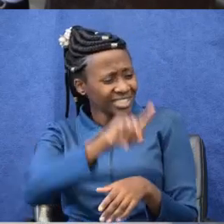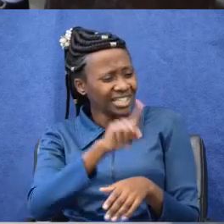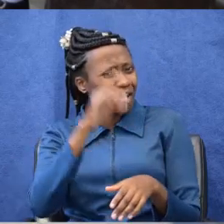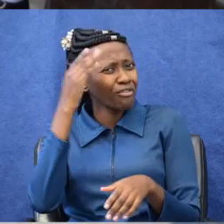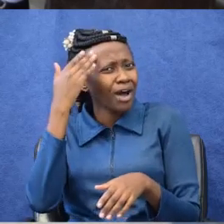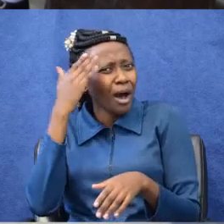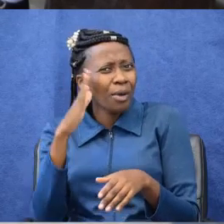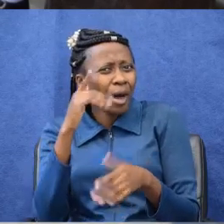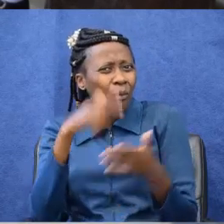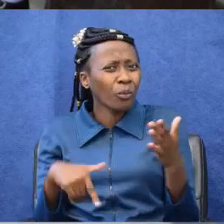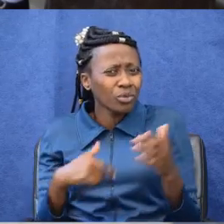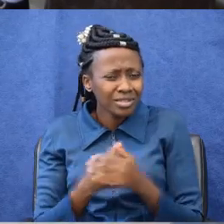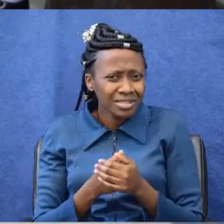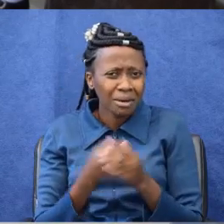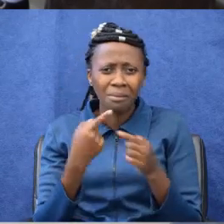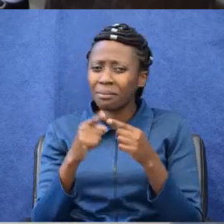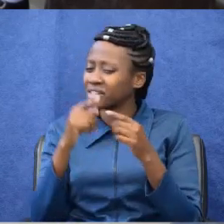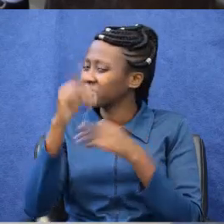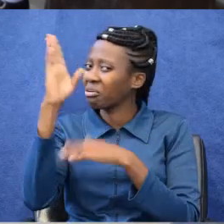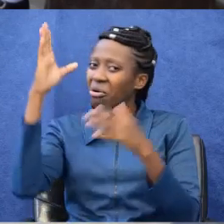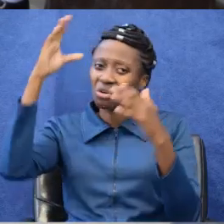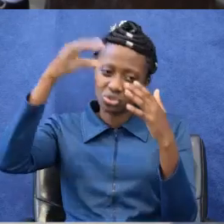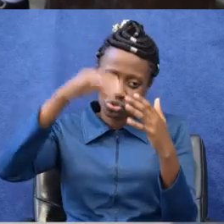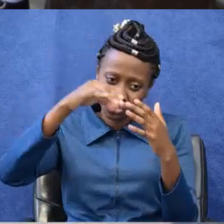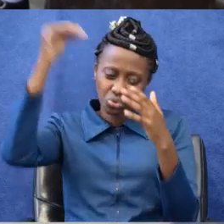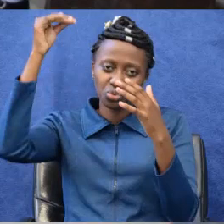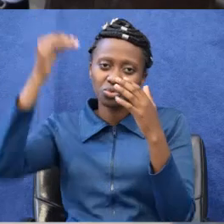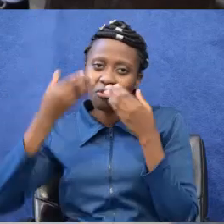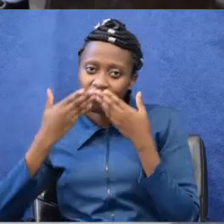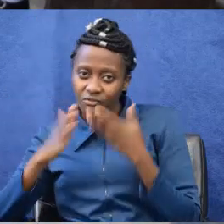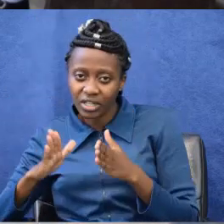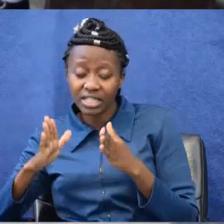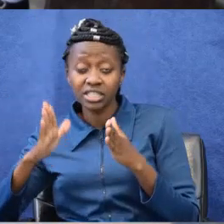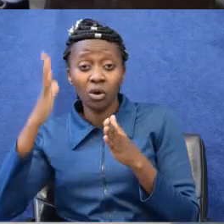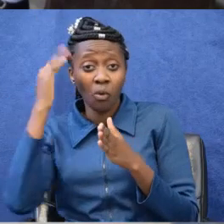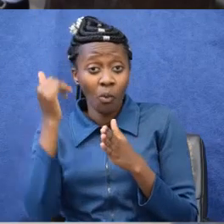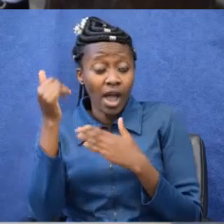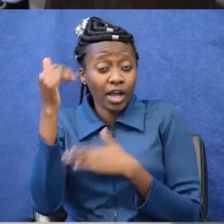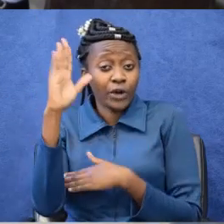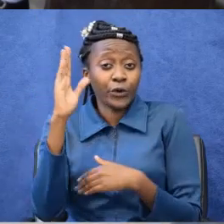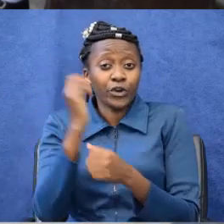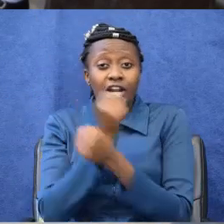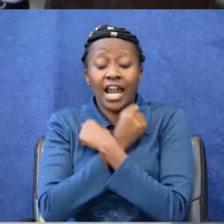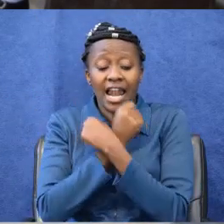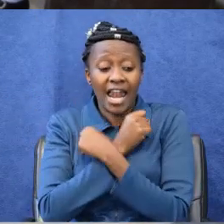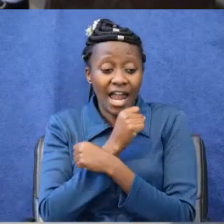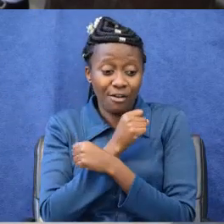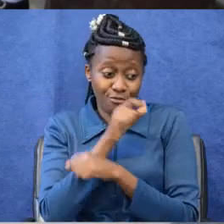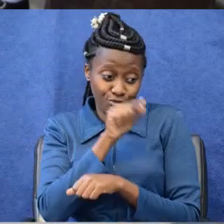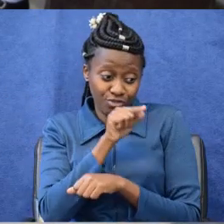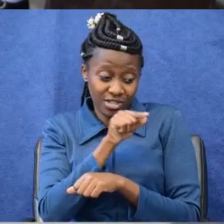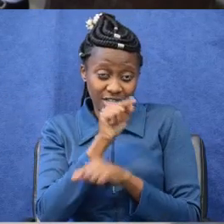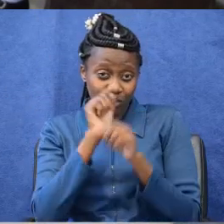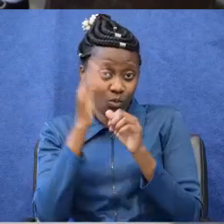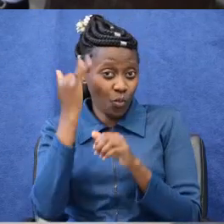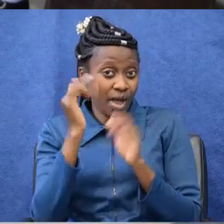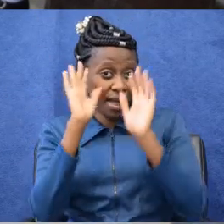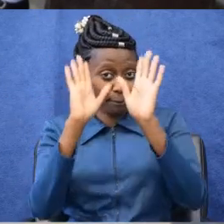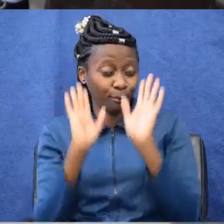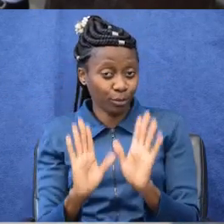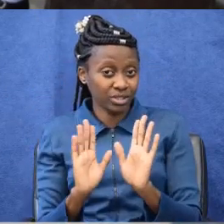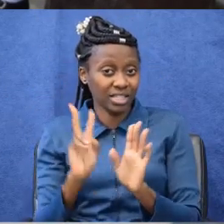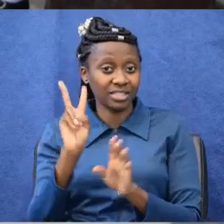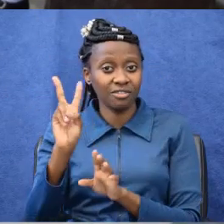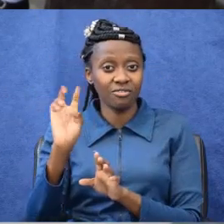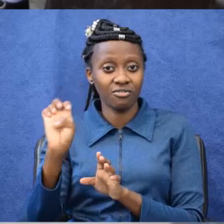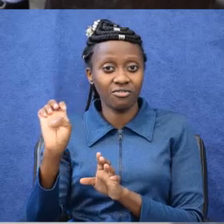know what to do? But God chose him. He became a loved vessel by God. And he ruled for